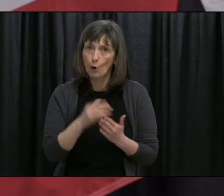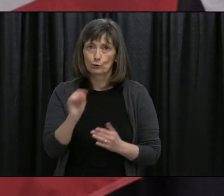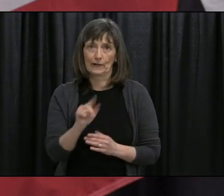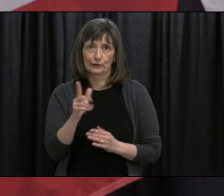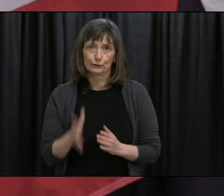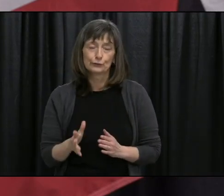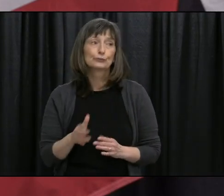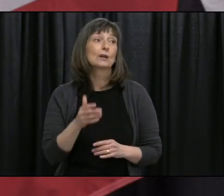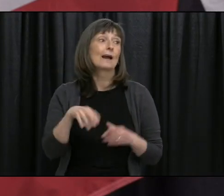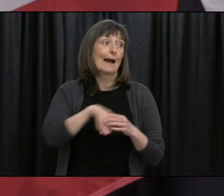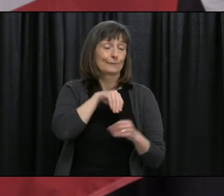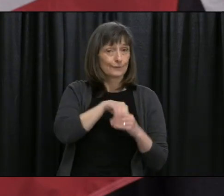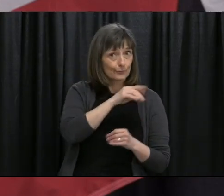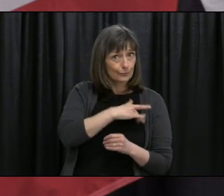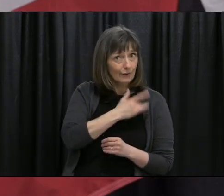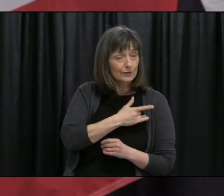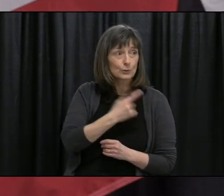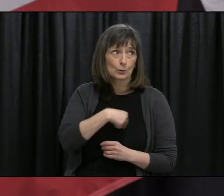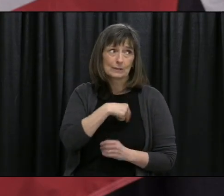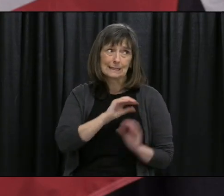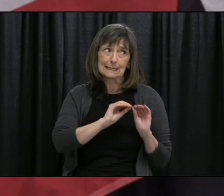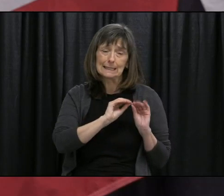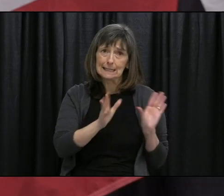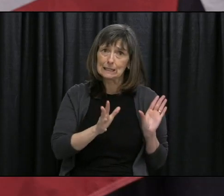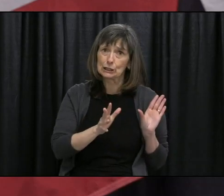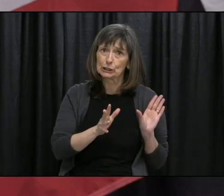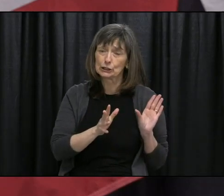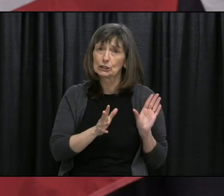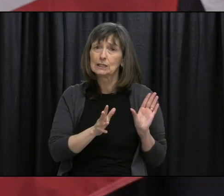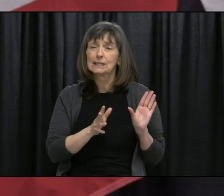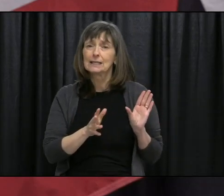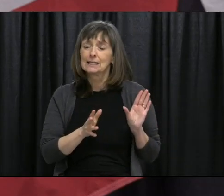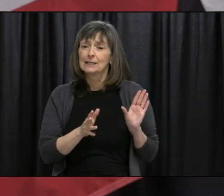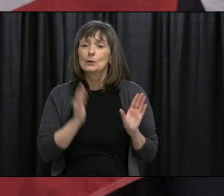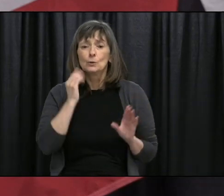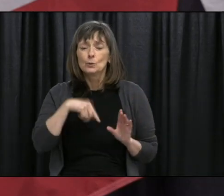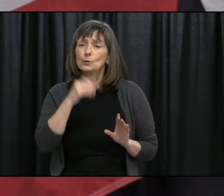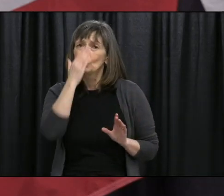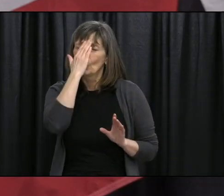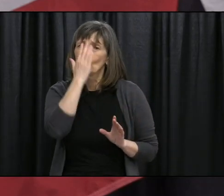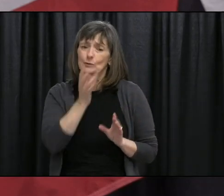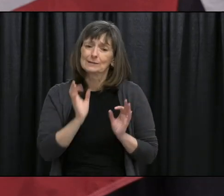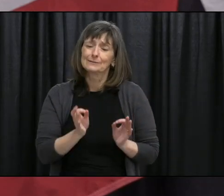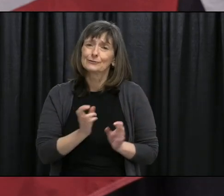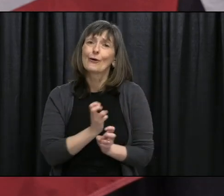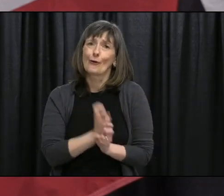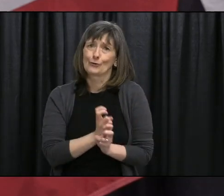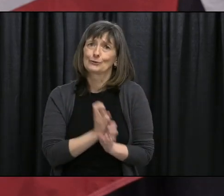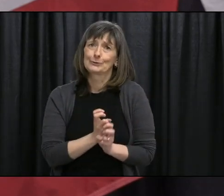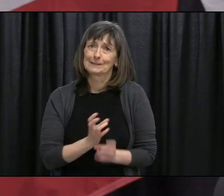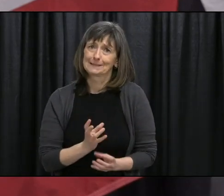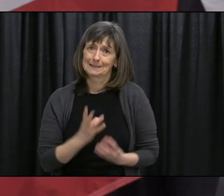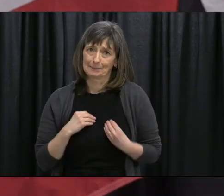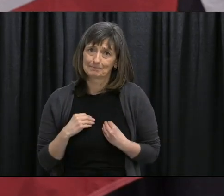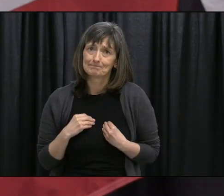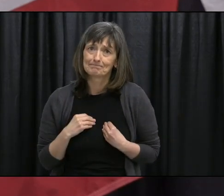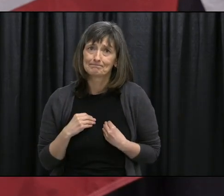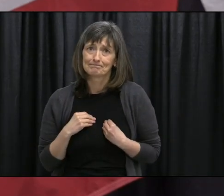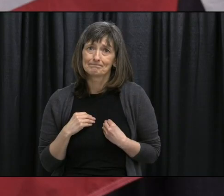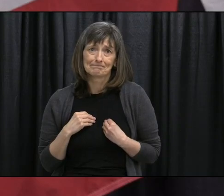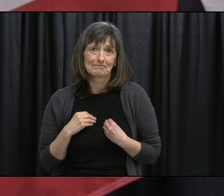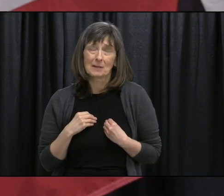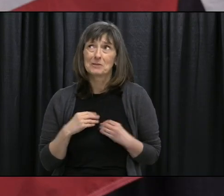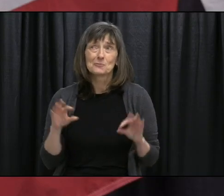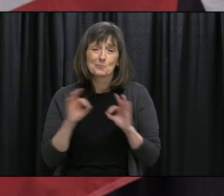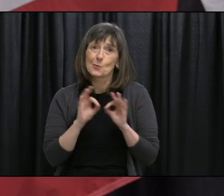and other jurisdictions. I mean, there's been some very difficult decisions that had to be made. Let's, it's a good conversation